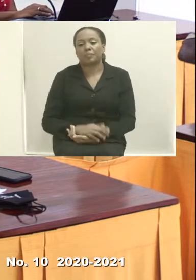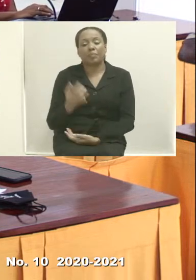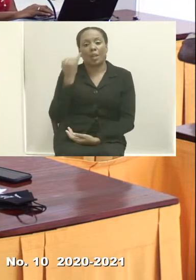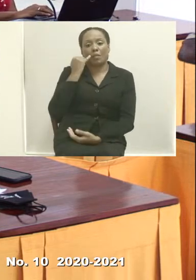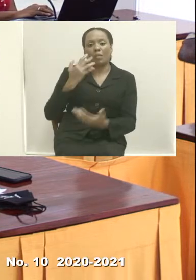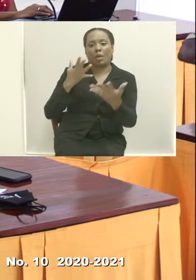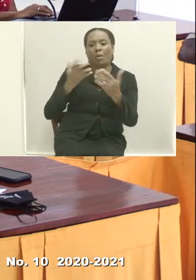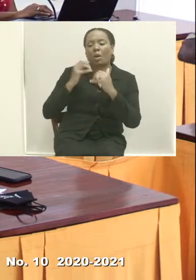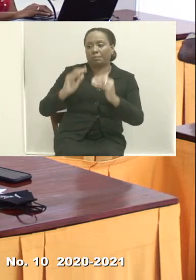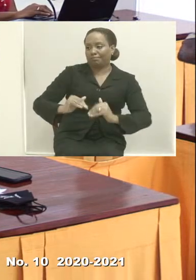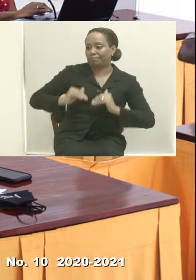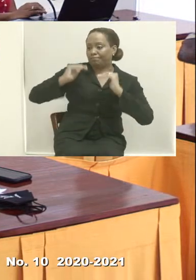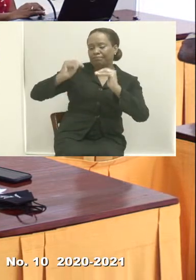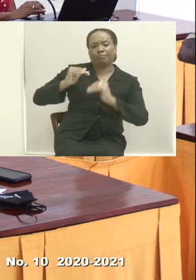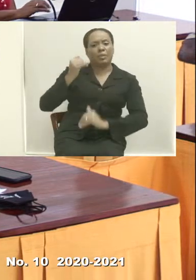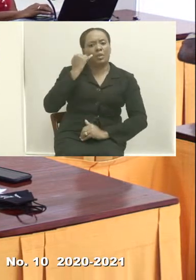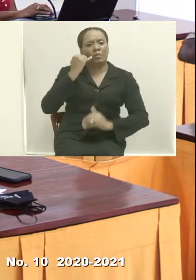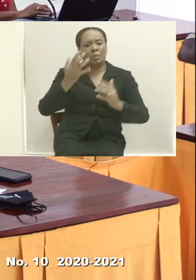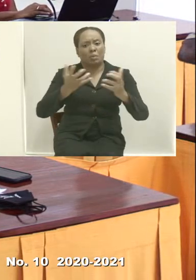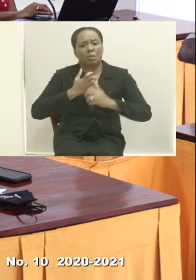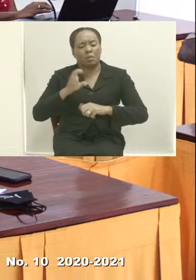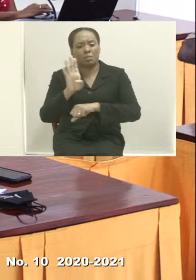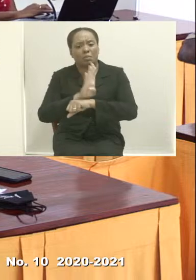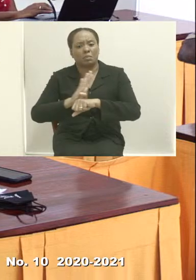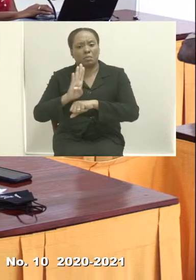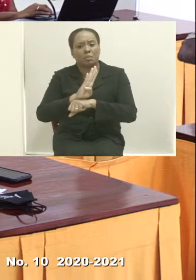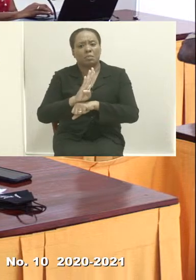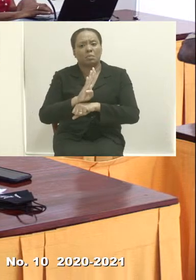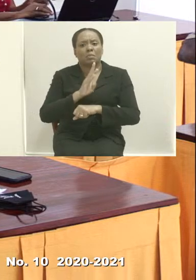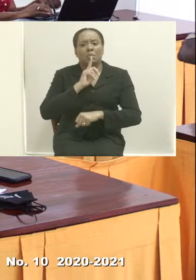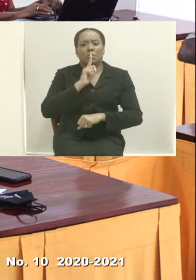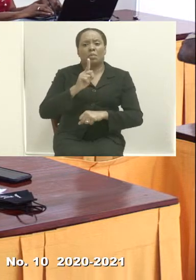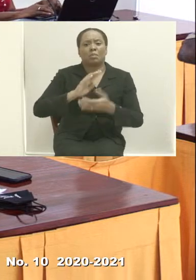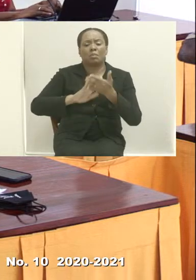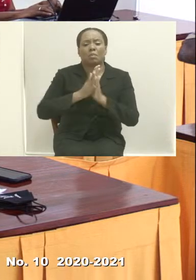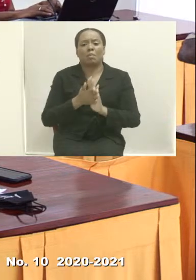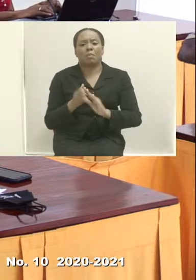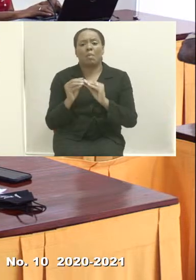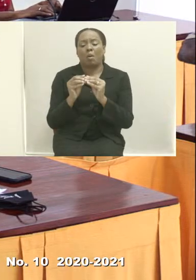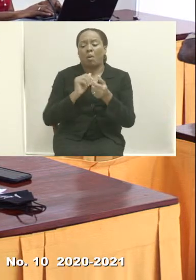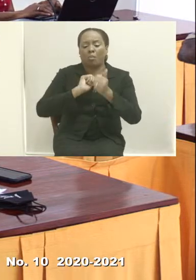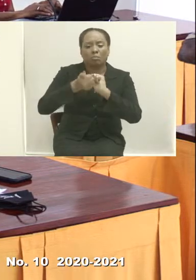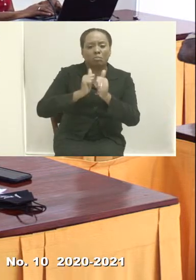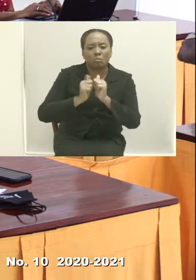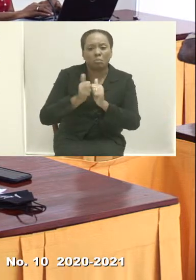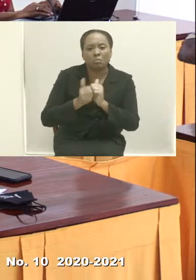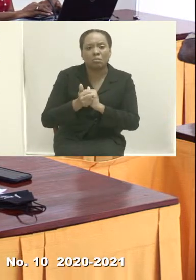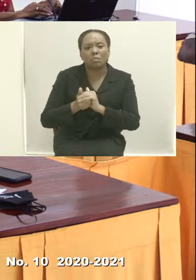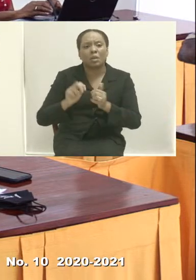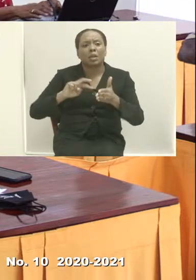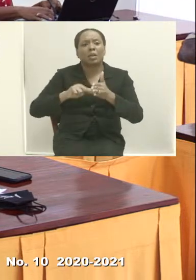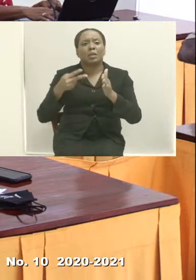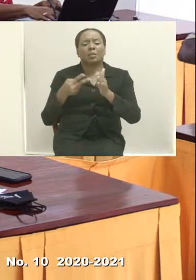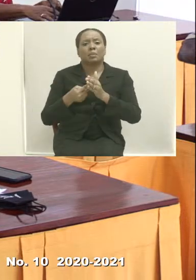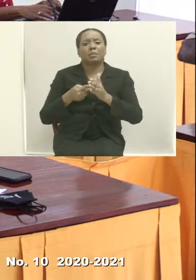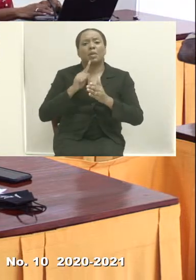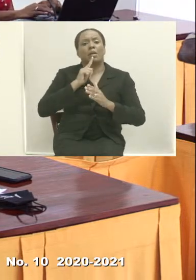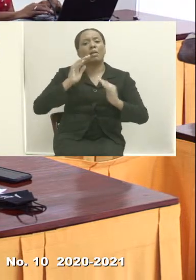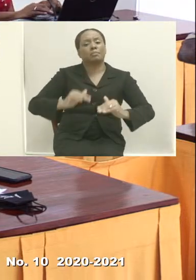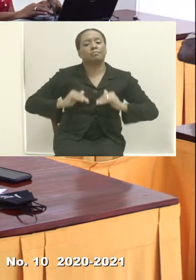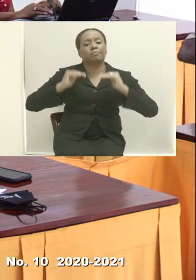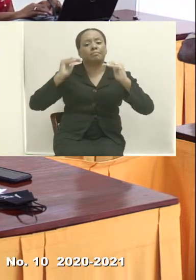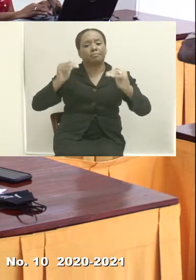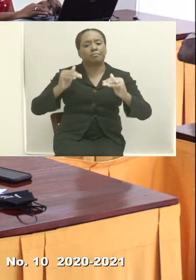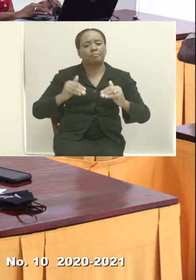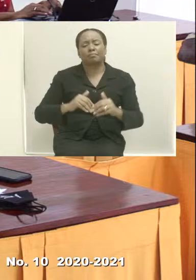the country, into acceptable levels of competitiveness. Now, ma'am, to rectify this, the ministry has to